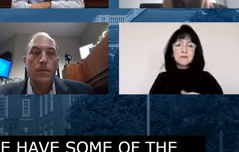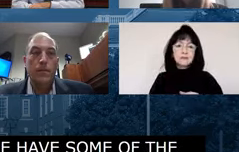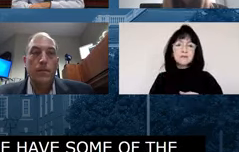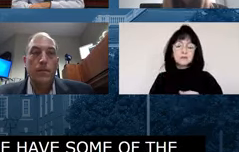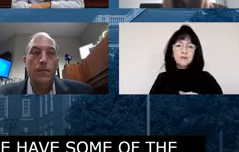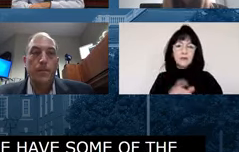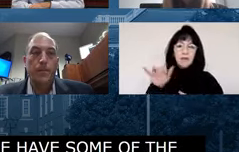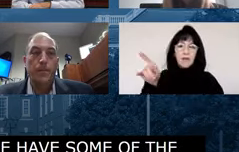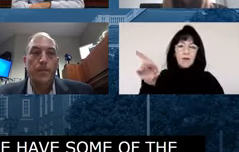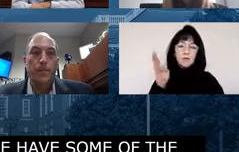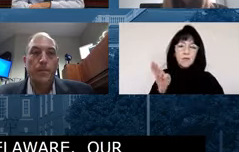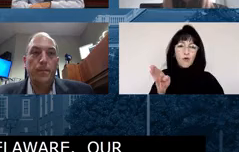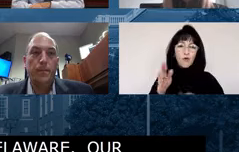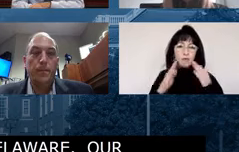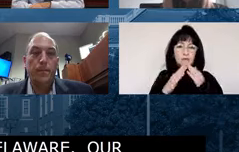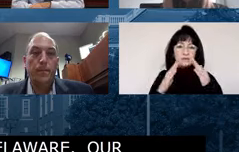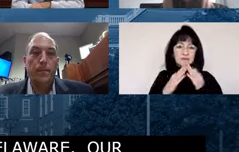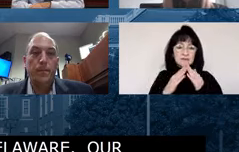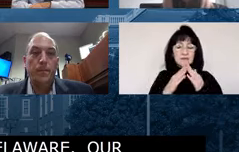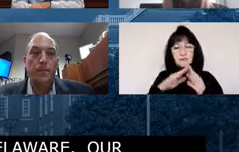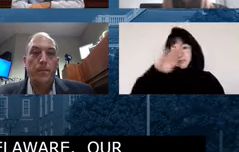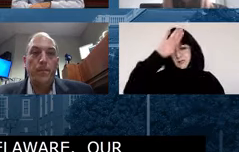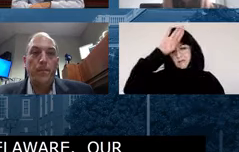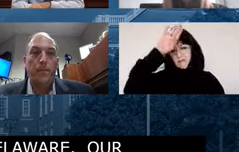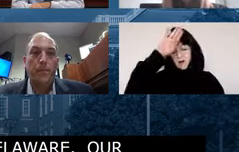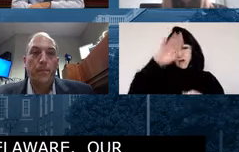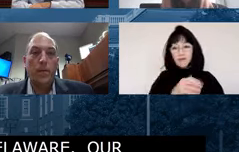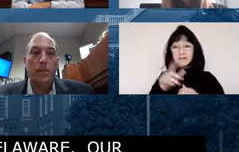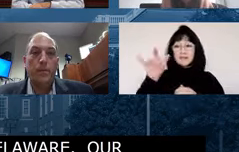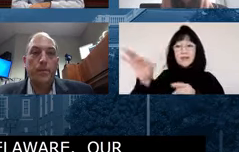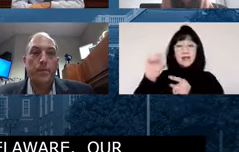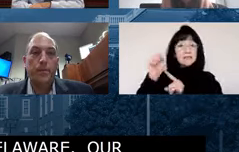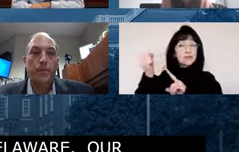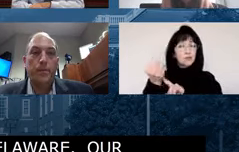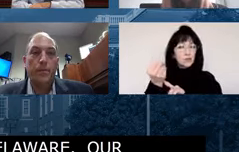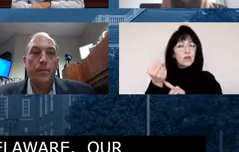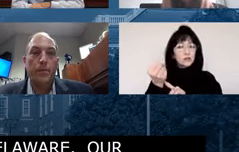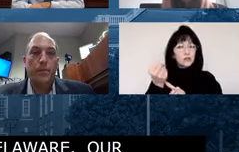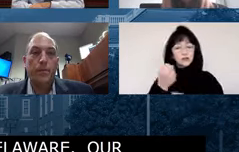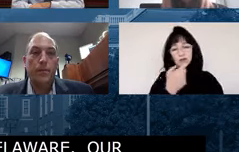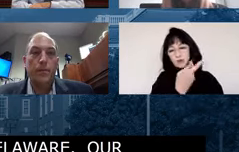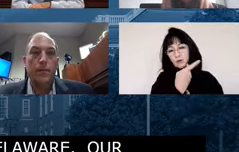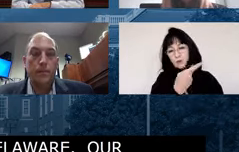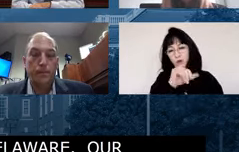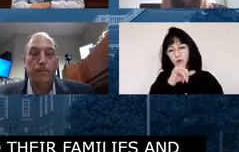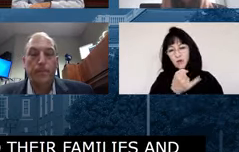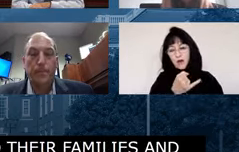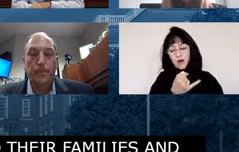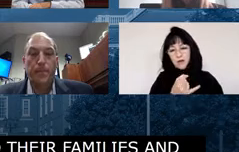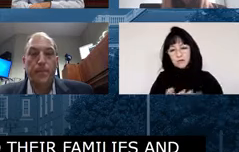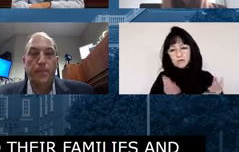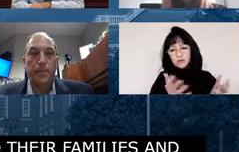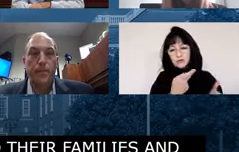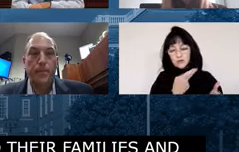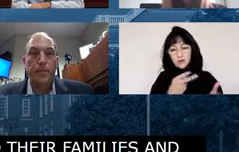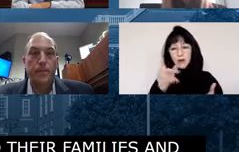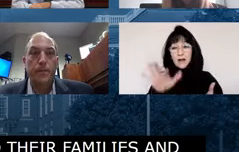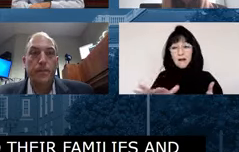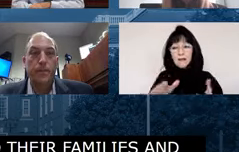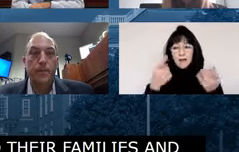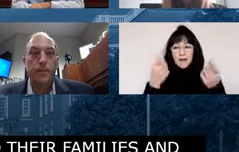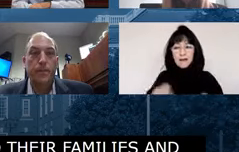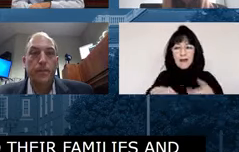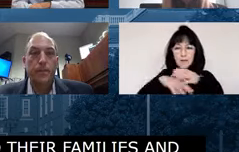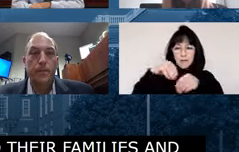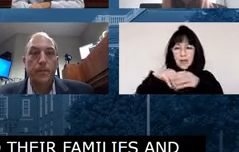an incident that resembled in some ways, AJ, the tragedy we had outside the city of Wilmington